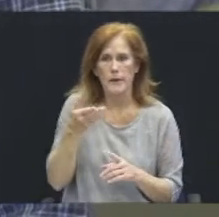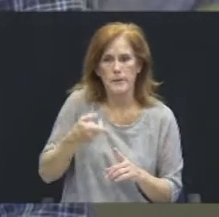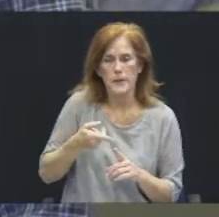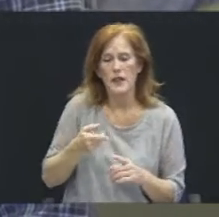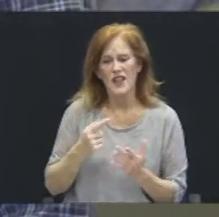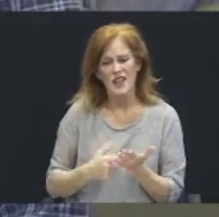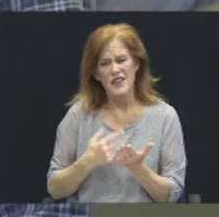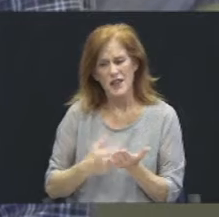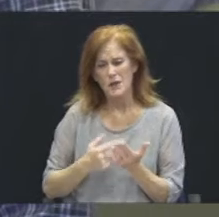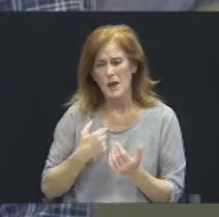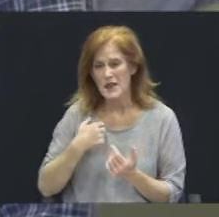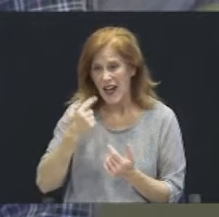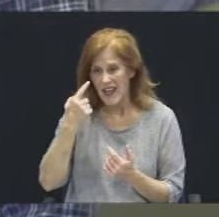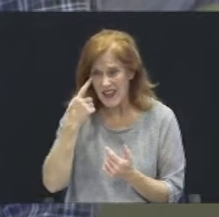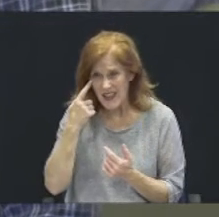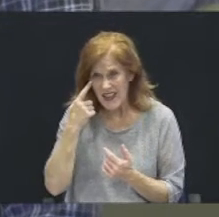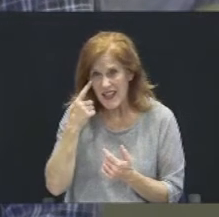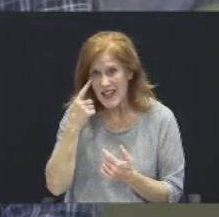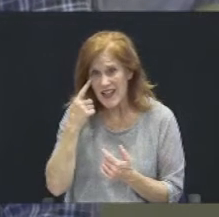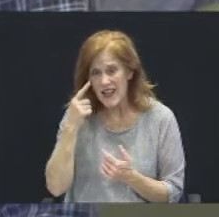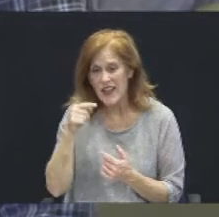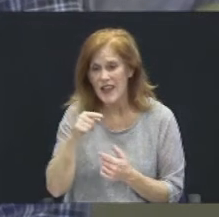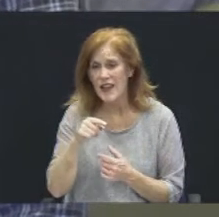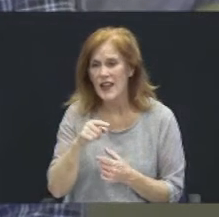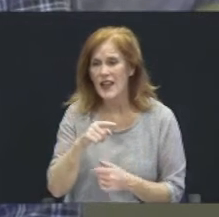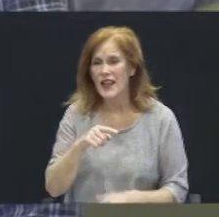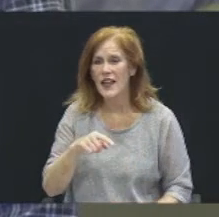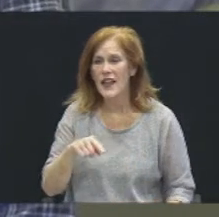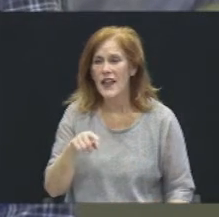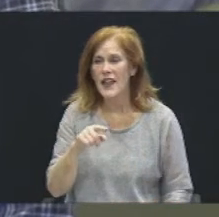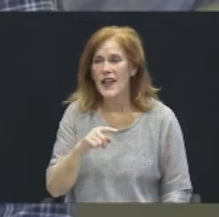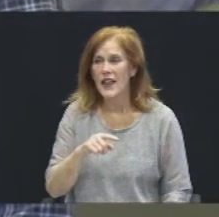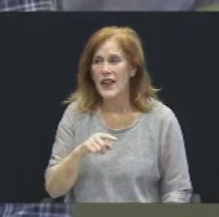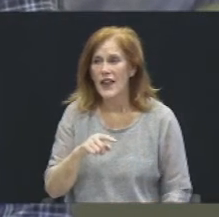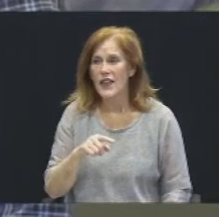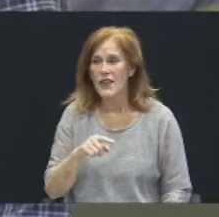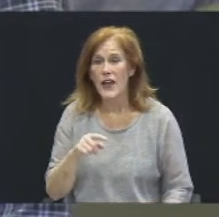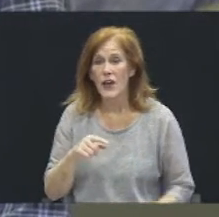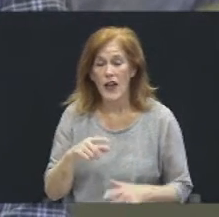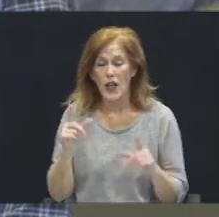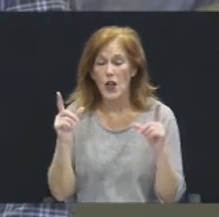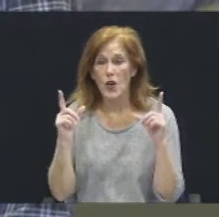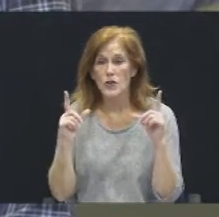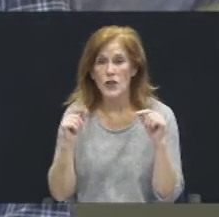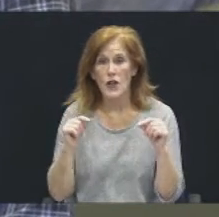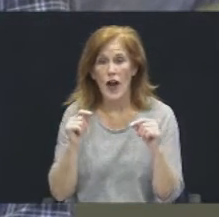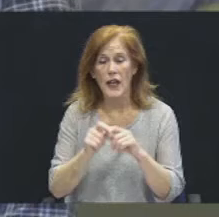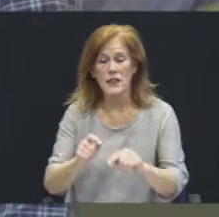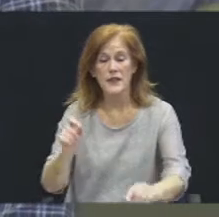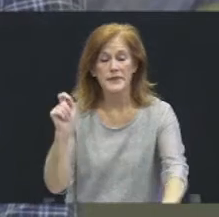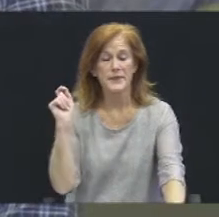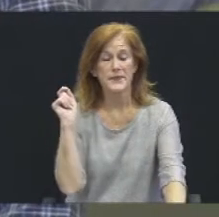Sometimes I think like they feel they're closing their eyes and throwing a dart and hoping they hit